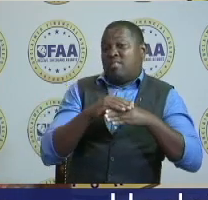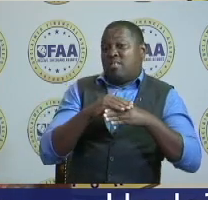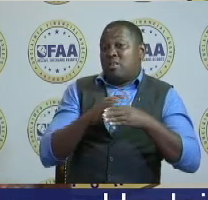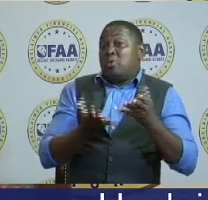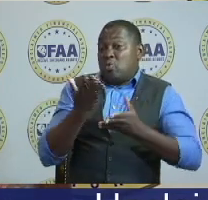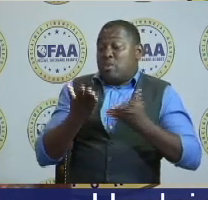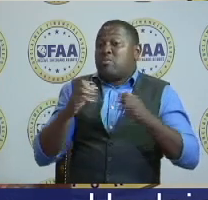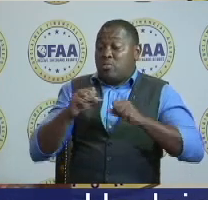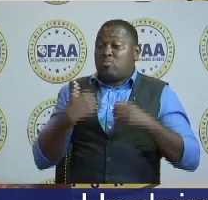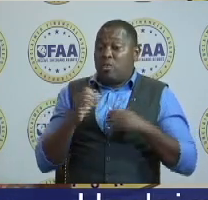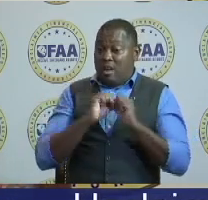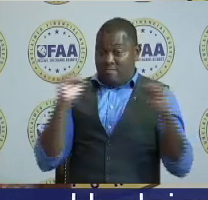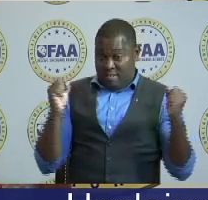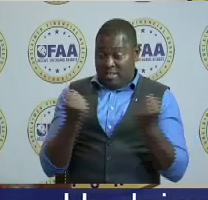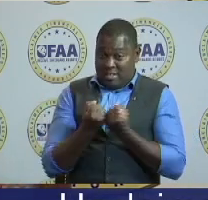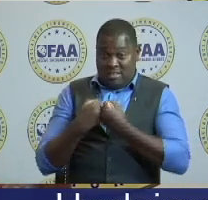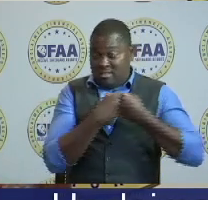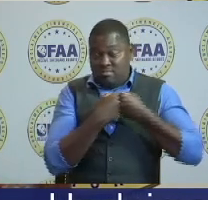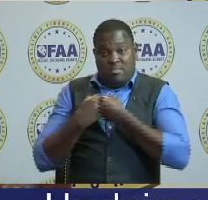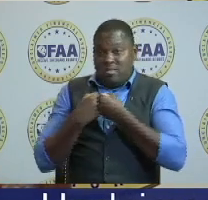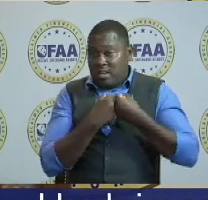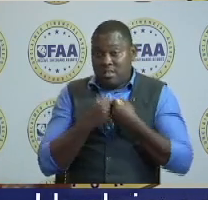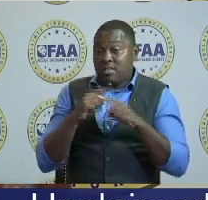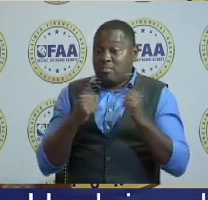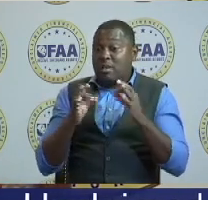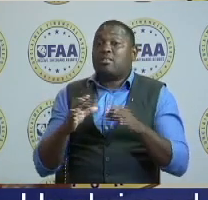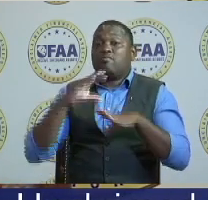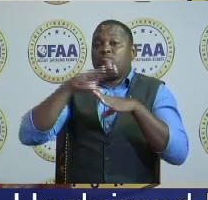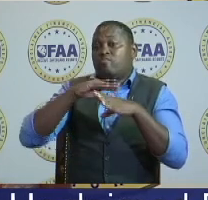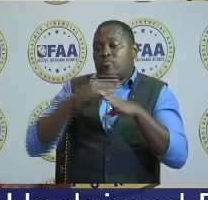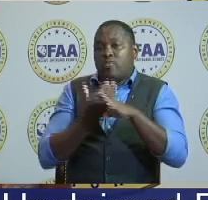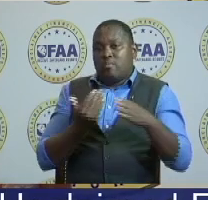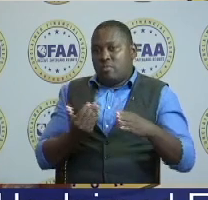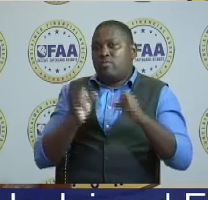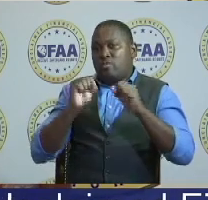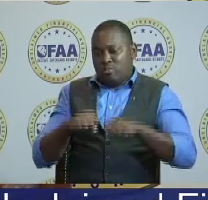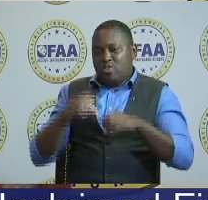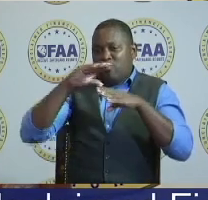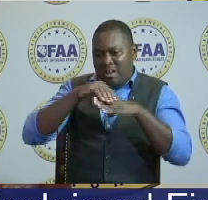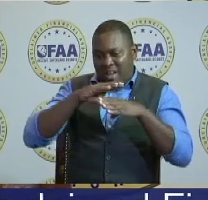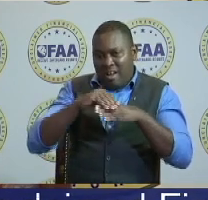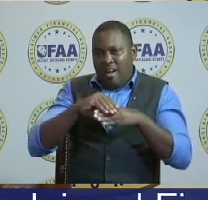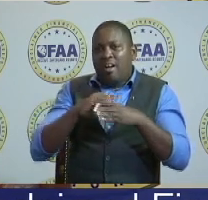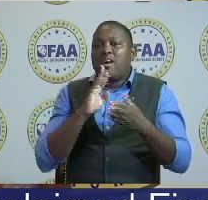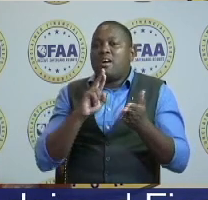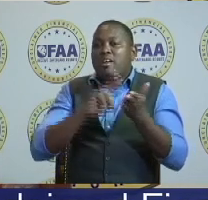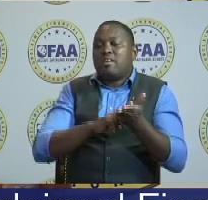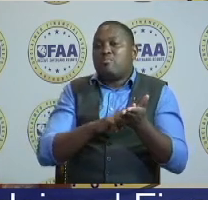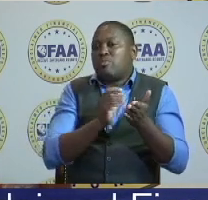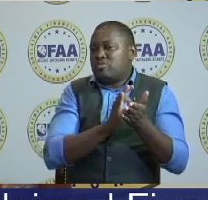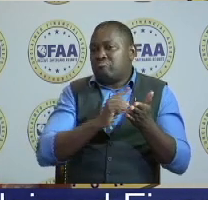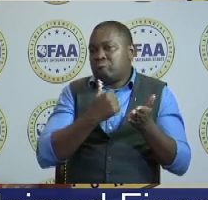system issues, system challenges, but when you file before, then you can even be able to file accurate reports and